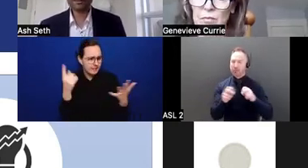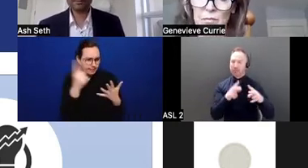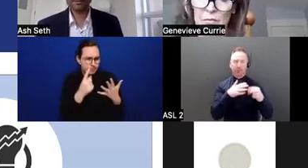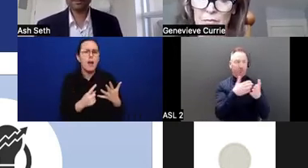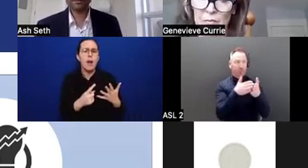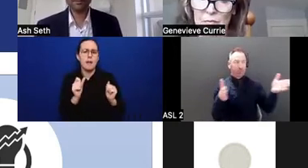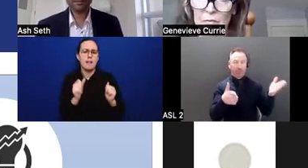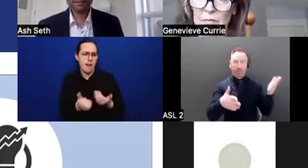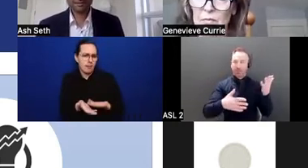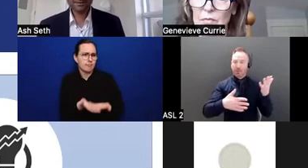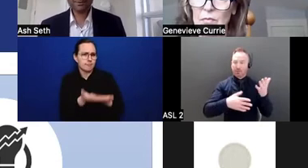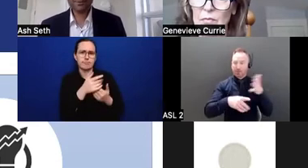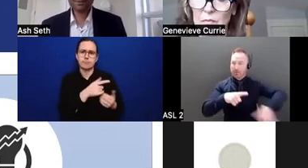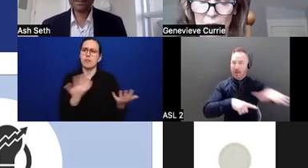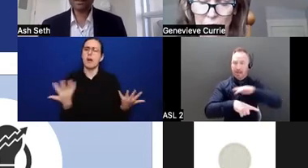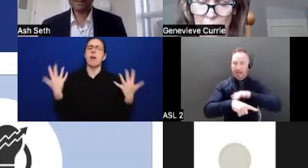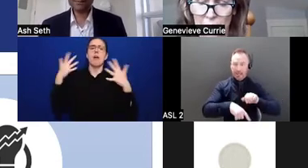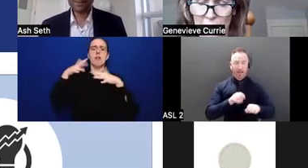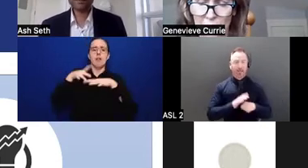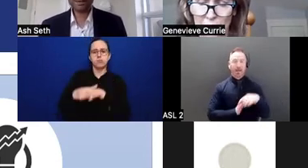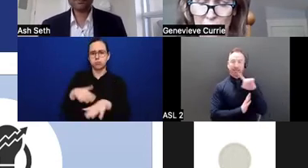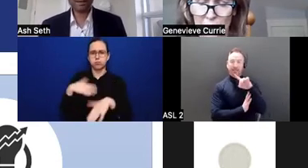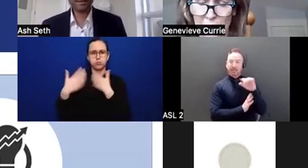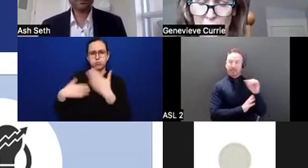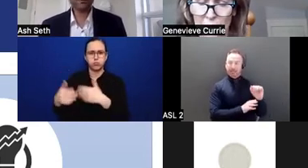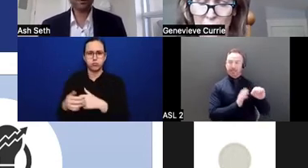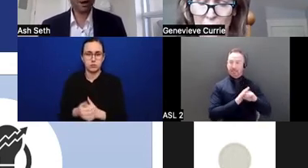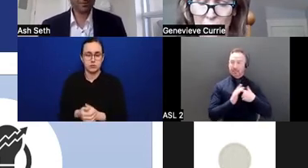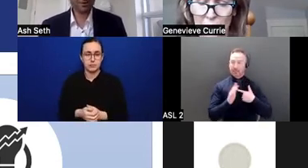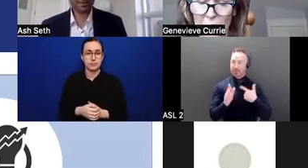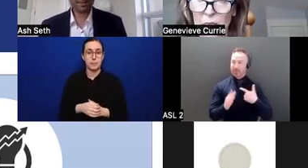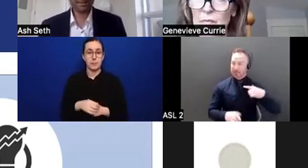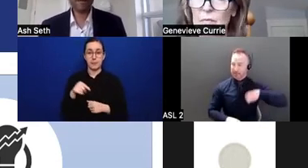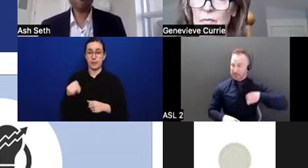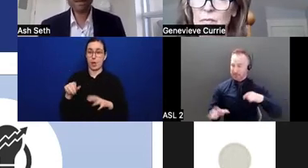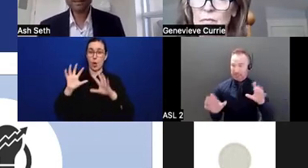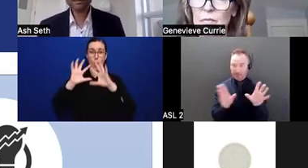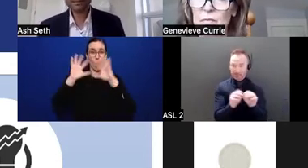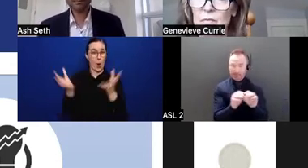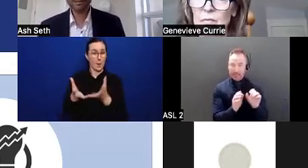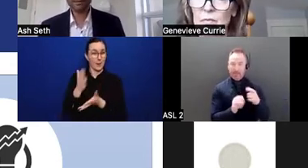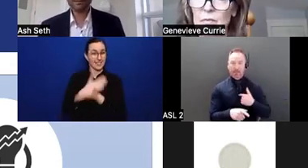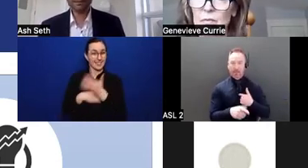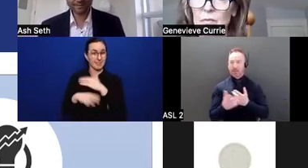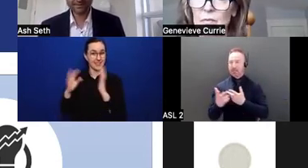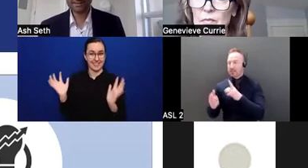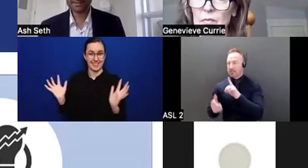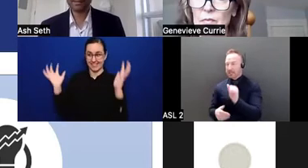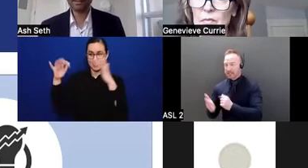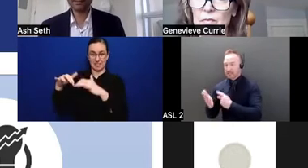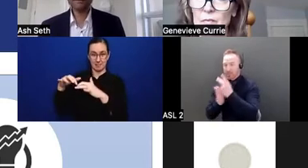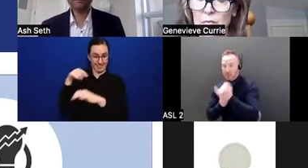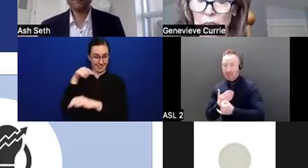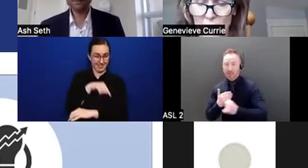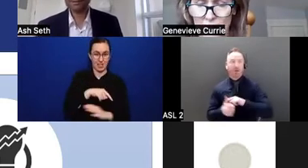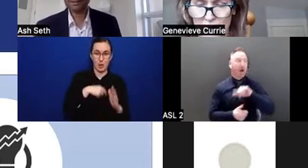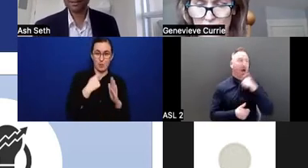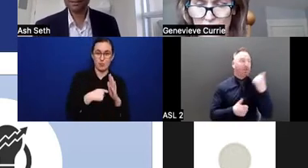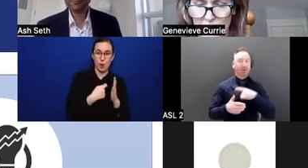Global Disability Summit, we trust that evidence-based findings from our project and many other similar research studies